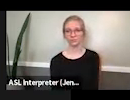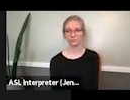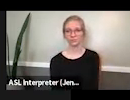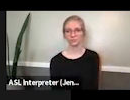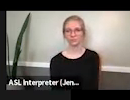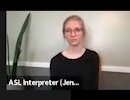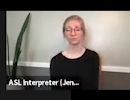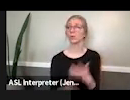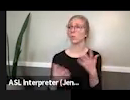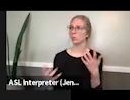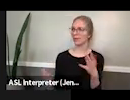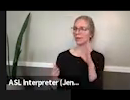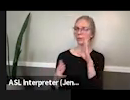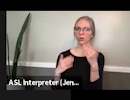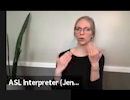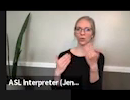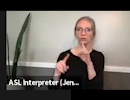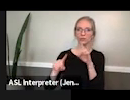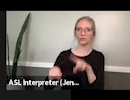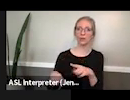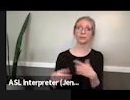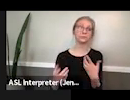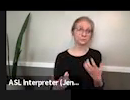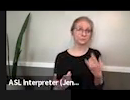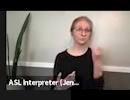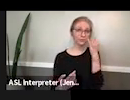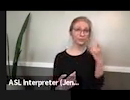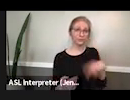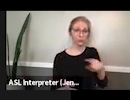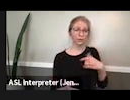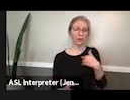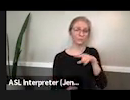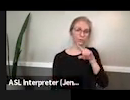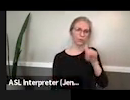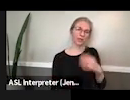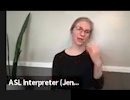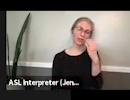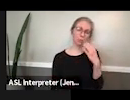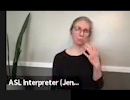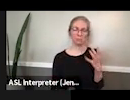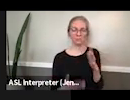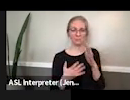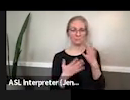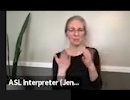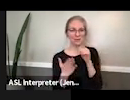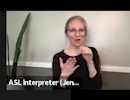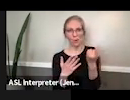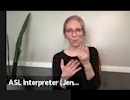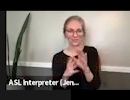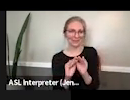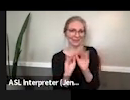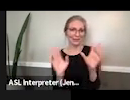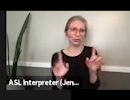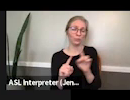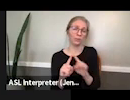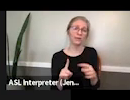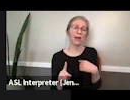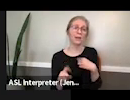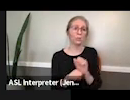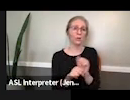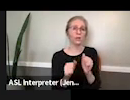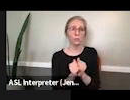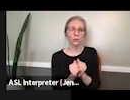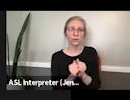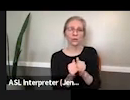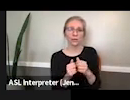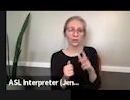Well, let me go ahead and respond to that. Folks, if you have questions, I know I haven't been that clear. It says, I'm working with a 3-year-old who seems to have some